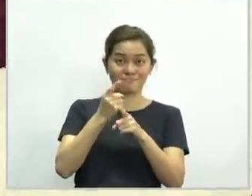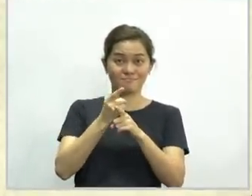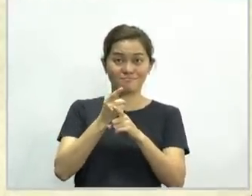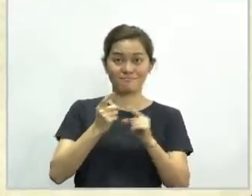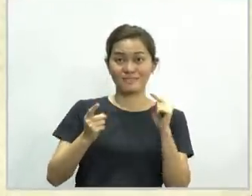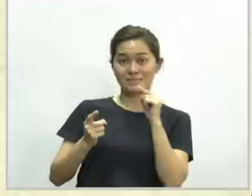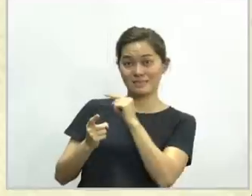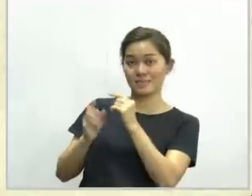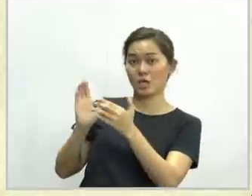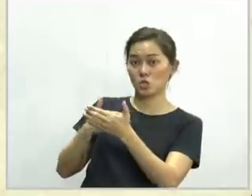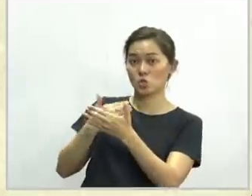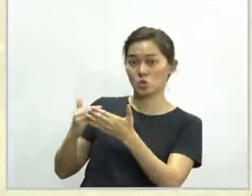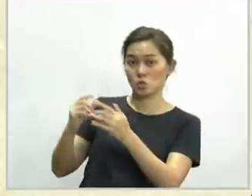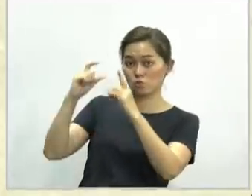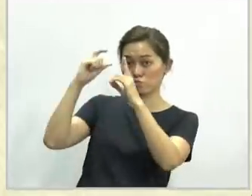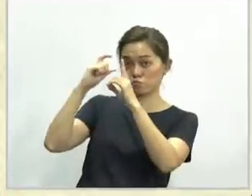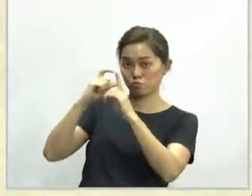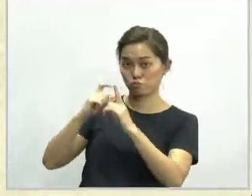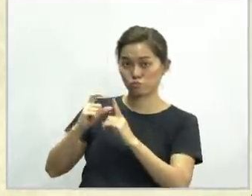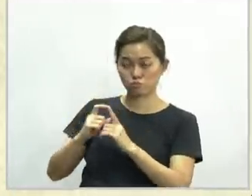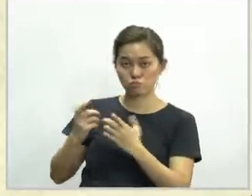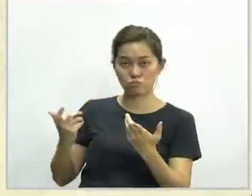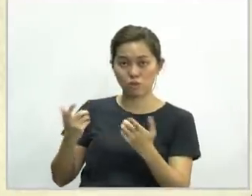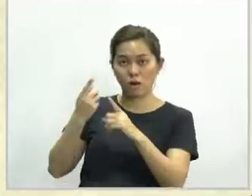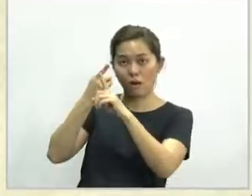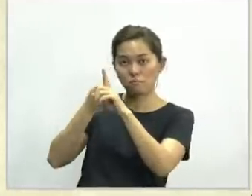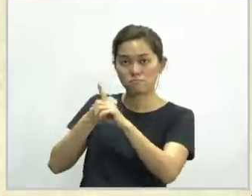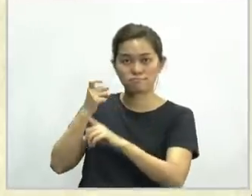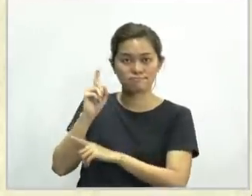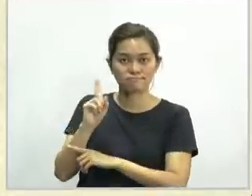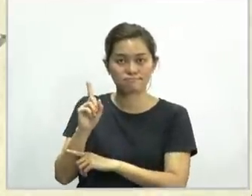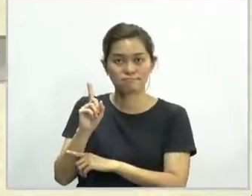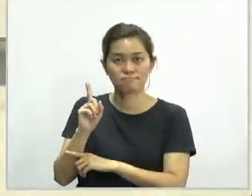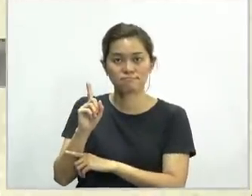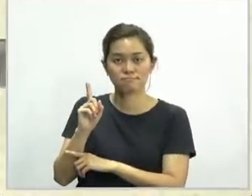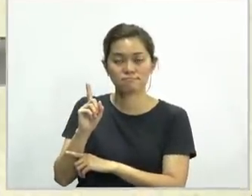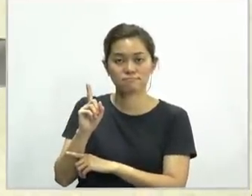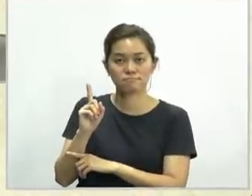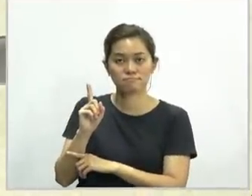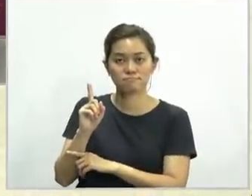song, the words are taken from